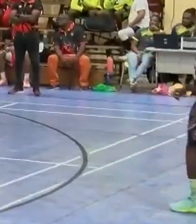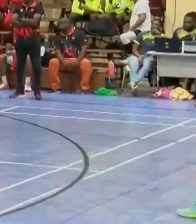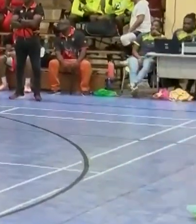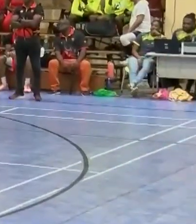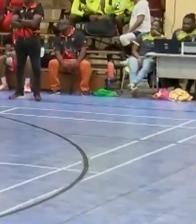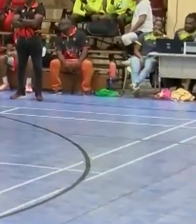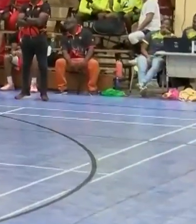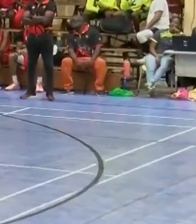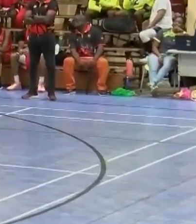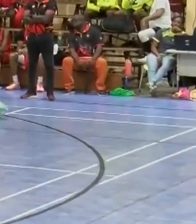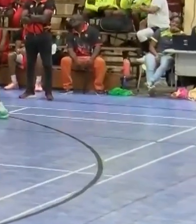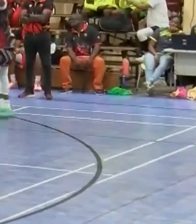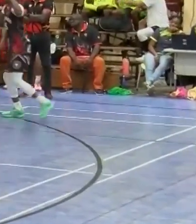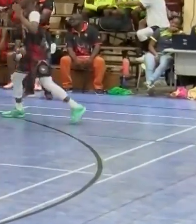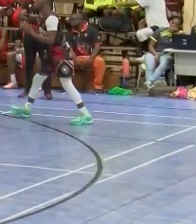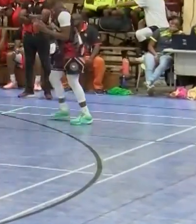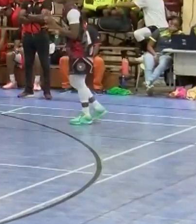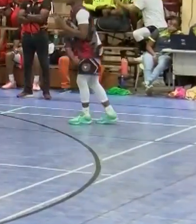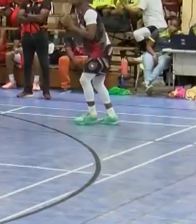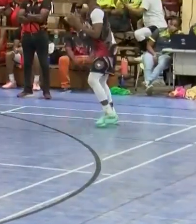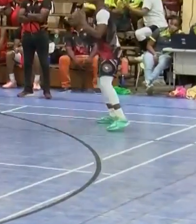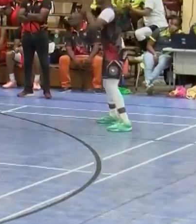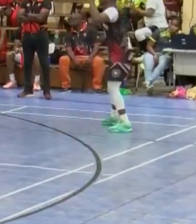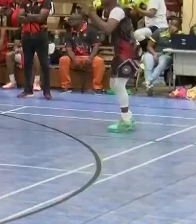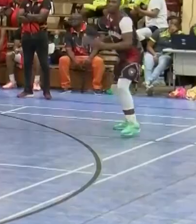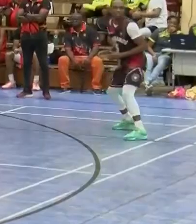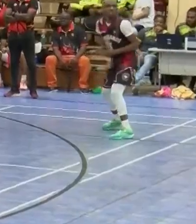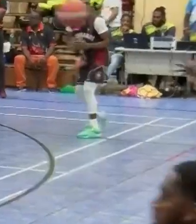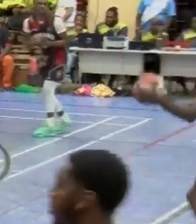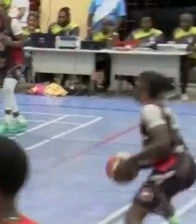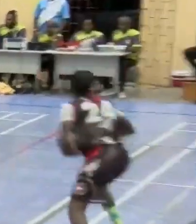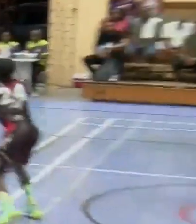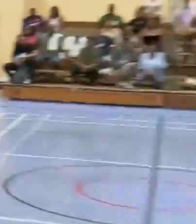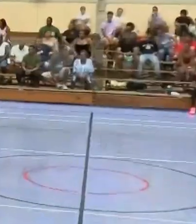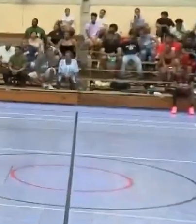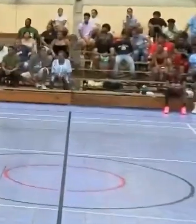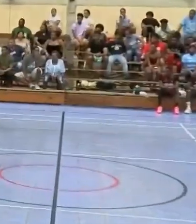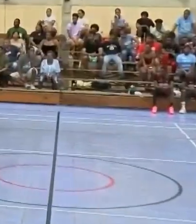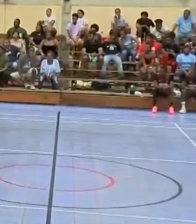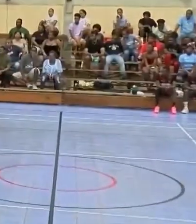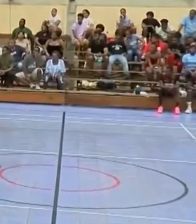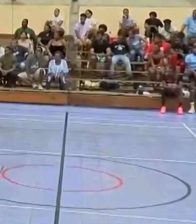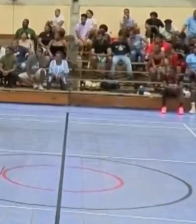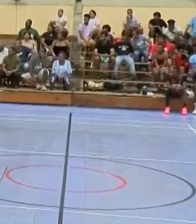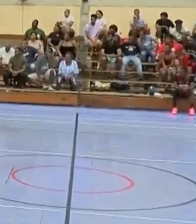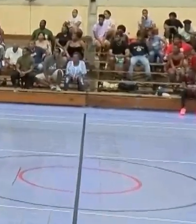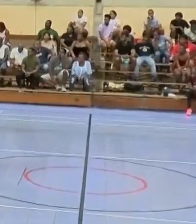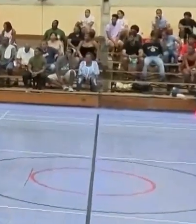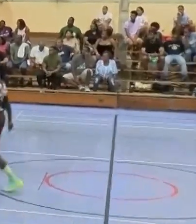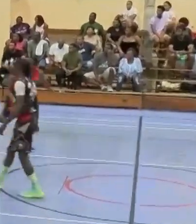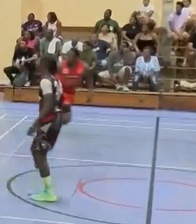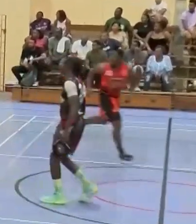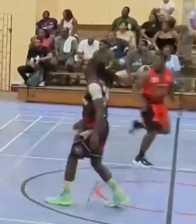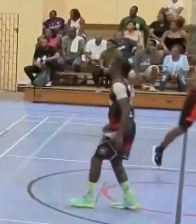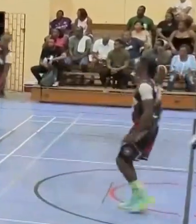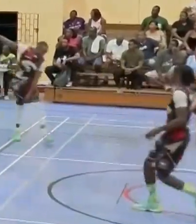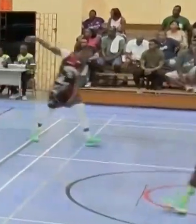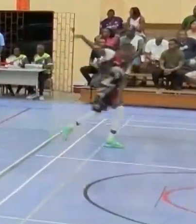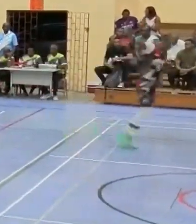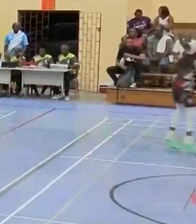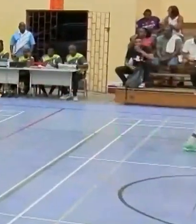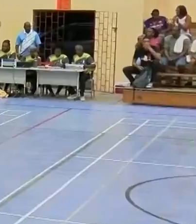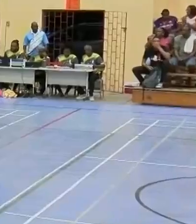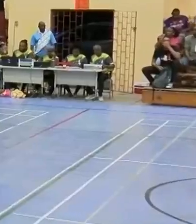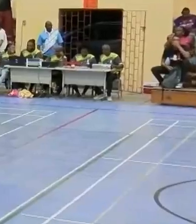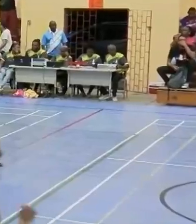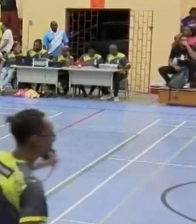occasion, the second attempt ended up being a 3 for Maynard, who had a game-high 30 points, including 4 from